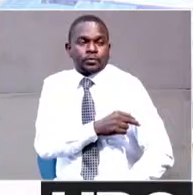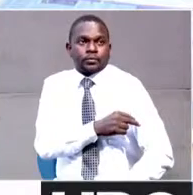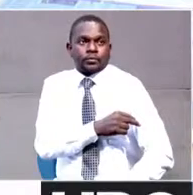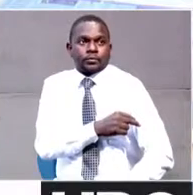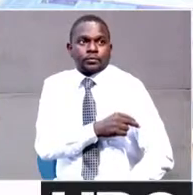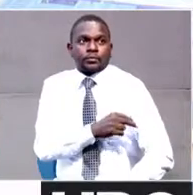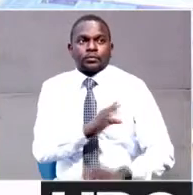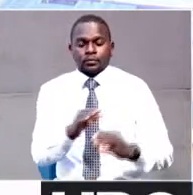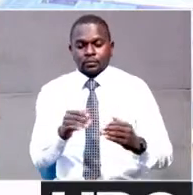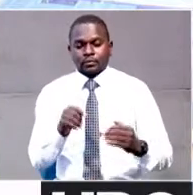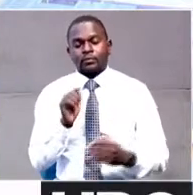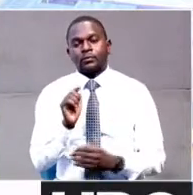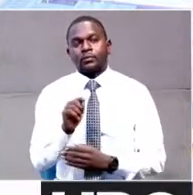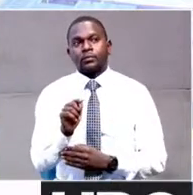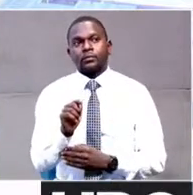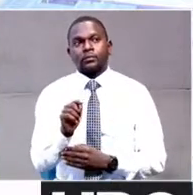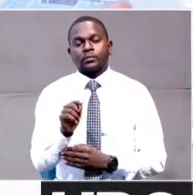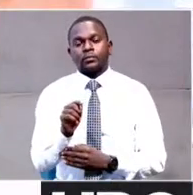is